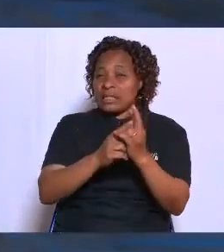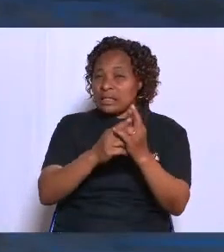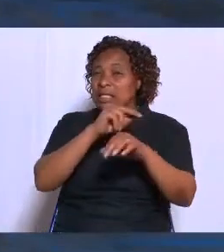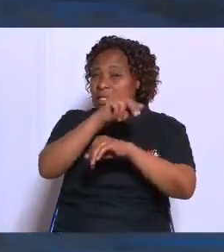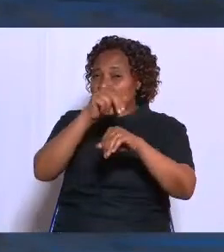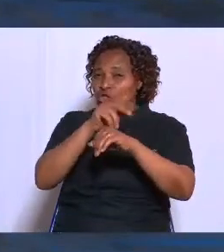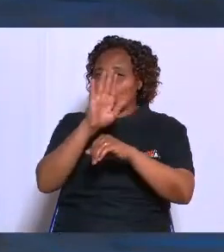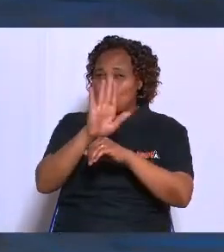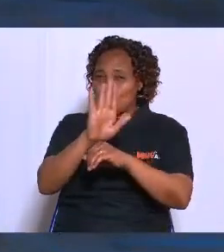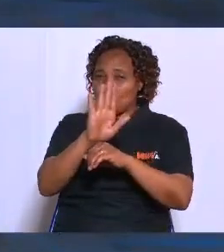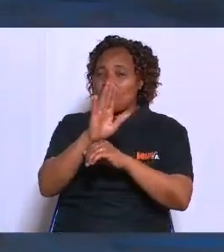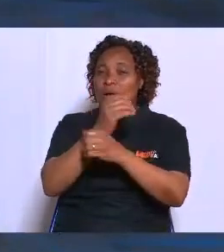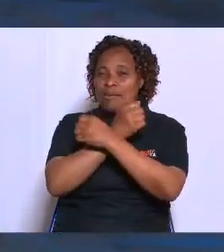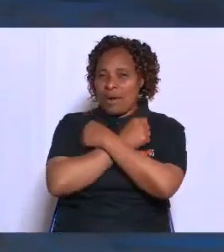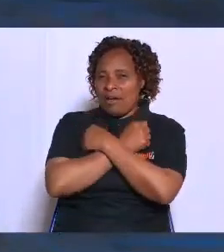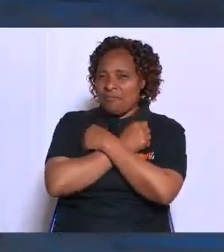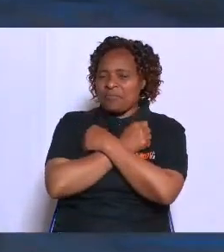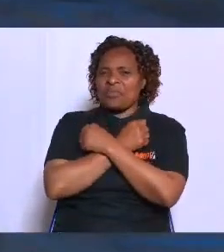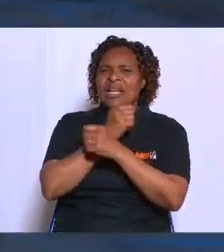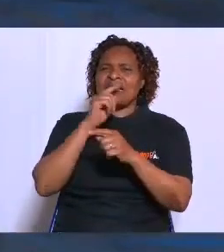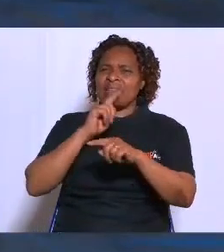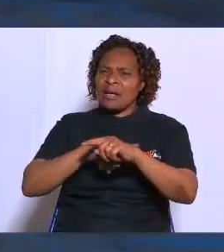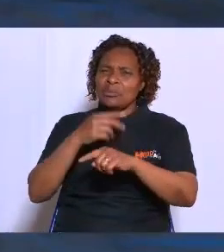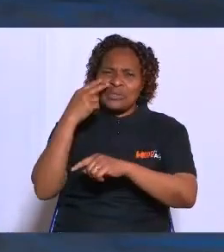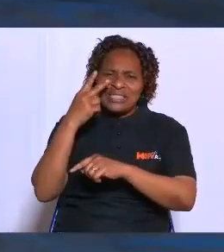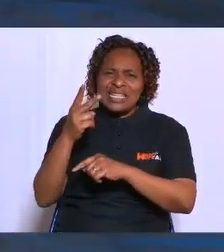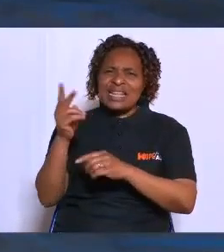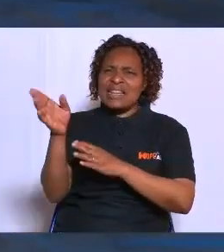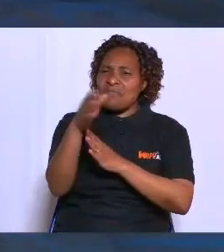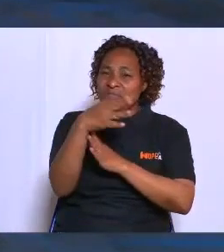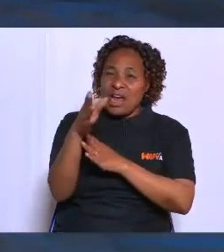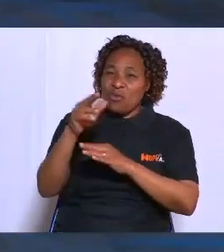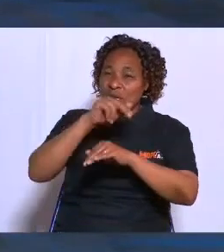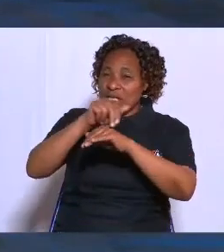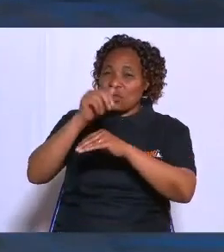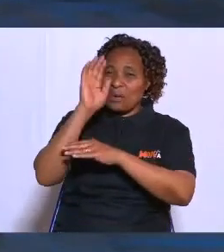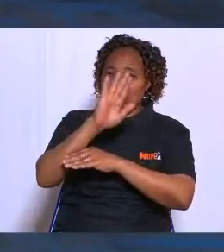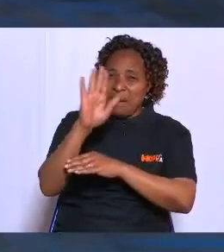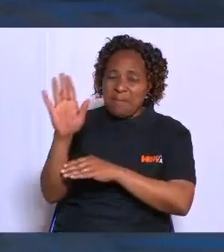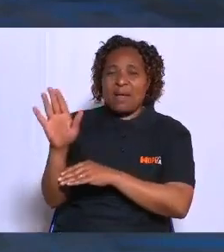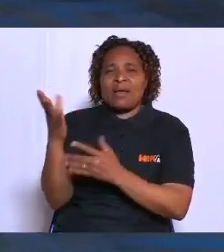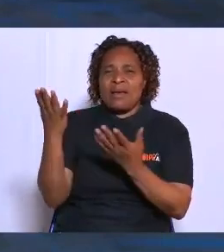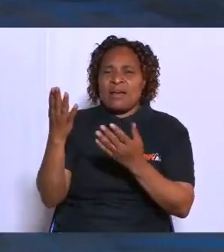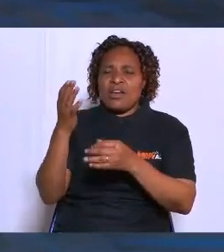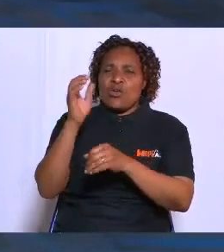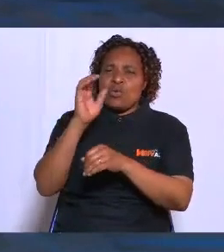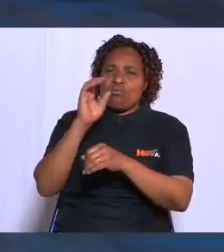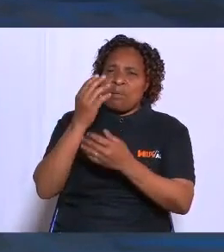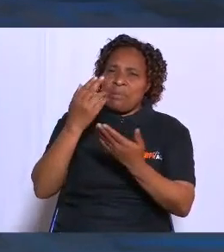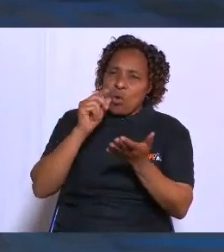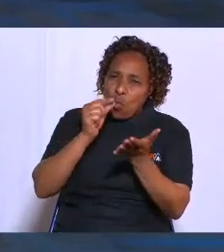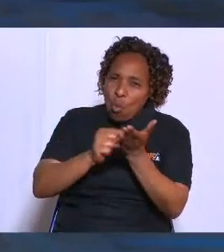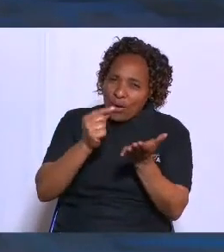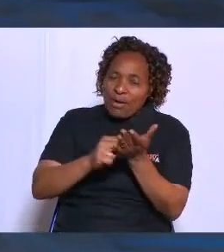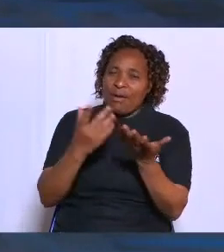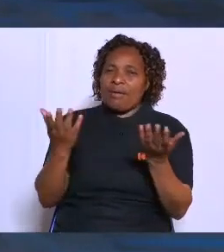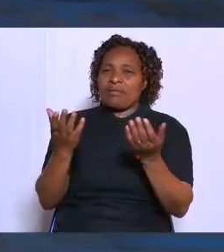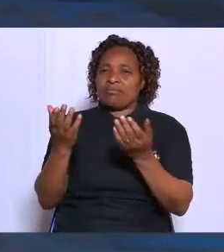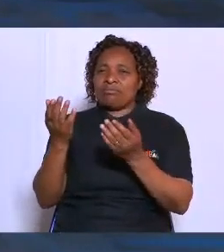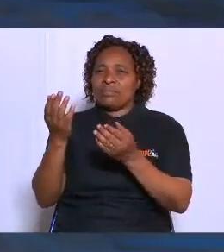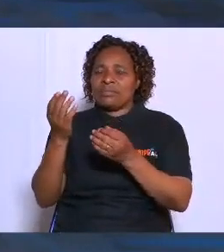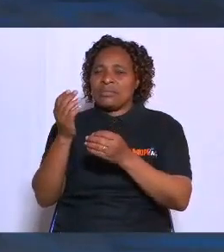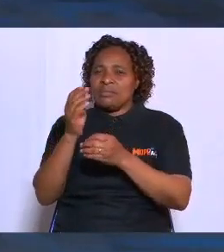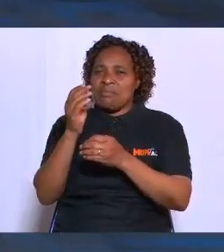love when you see the flag of your nation Rwandan flag or the flag of of